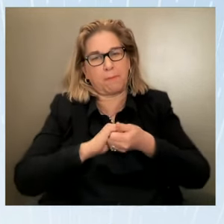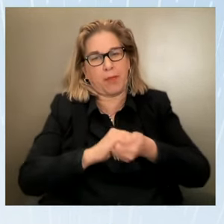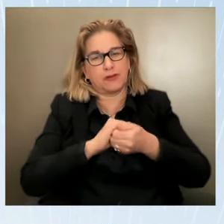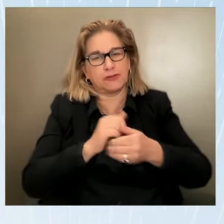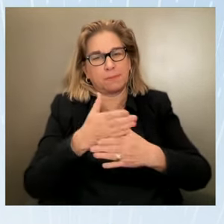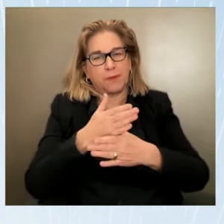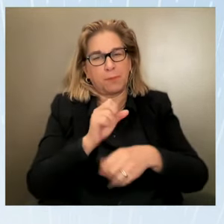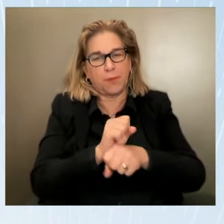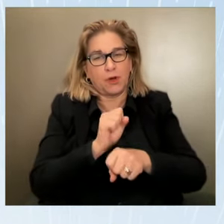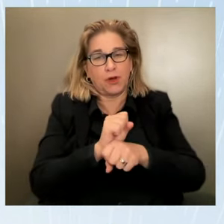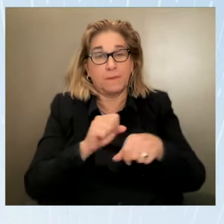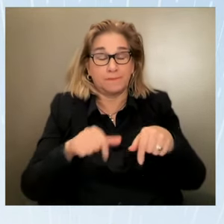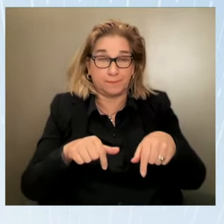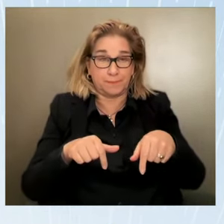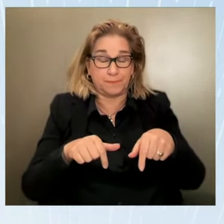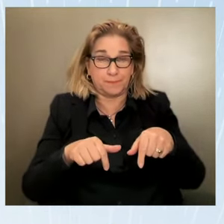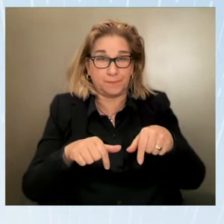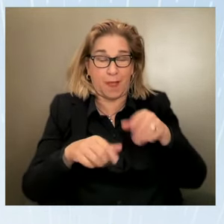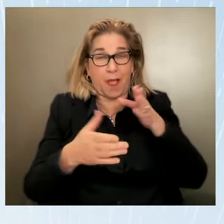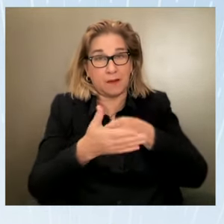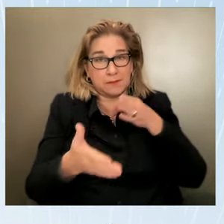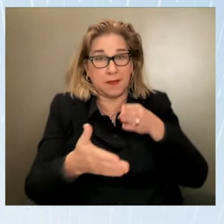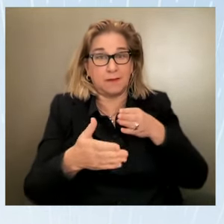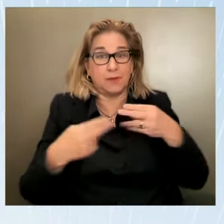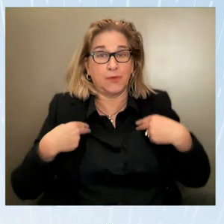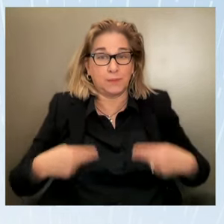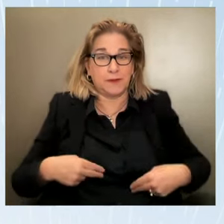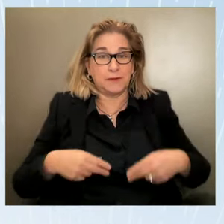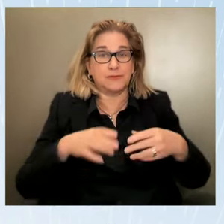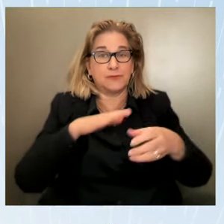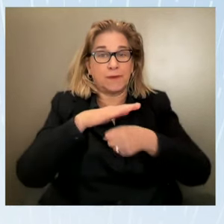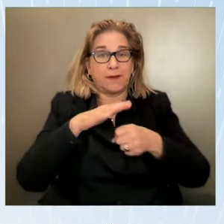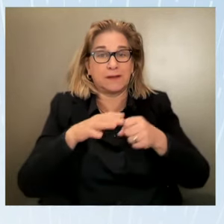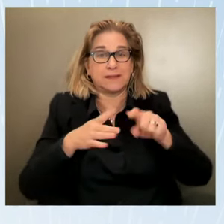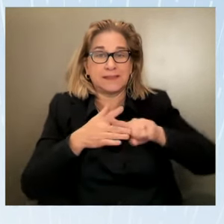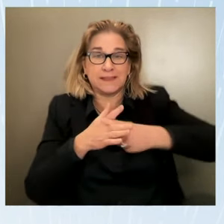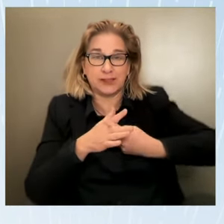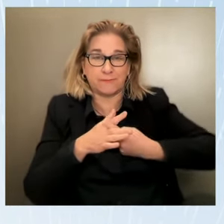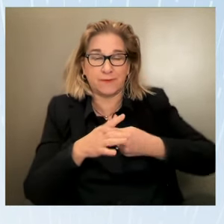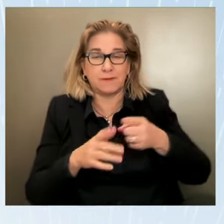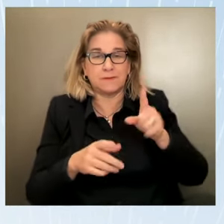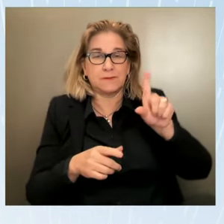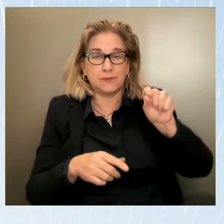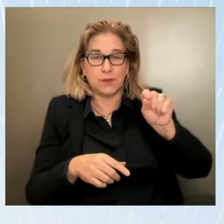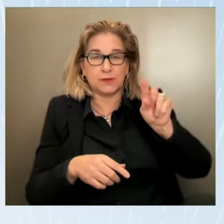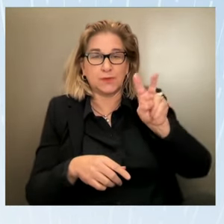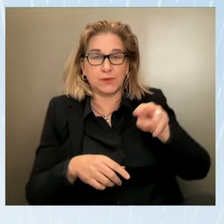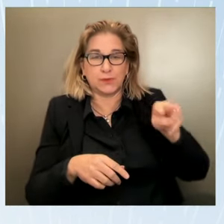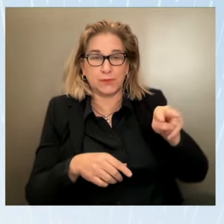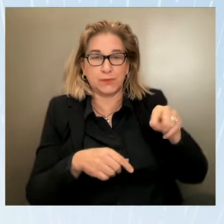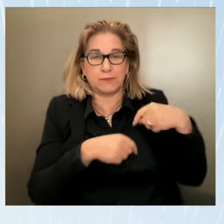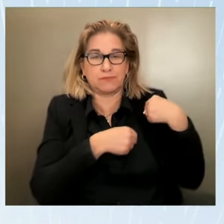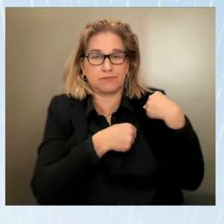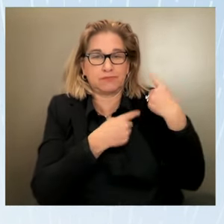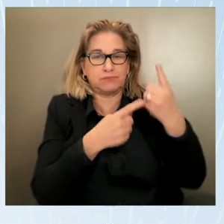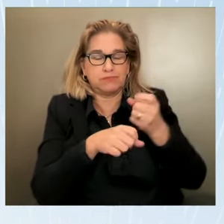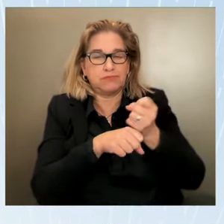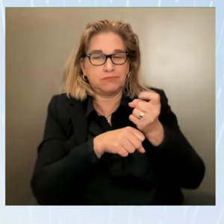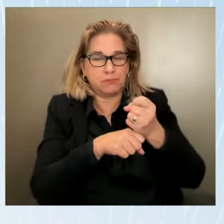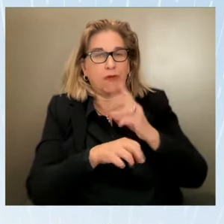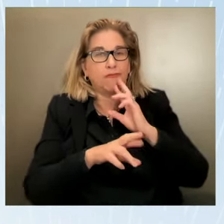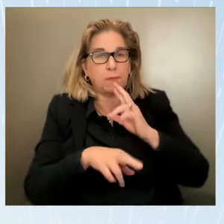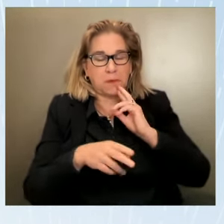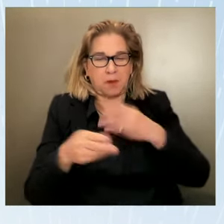their 2022 annual report, provide us with the insight and unique expertise necessary to move our